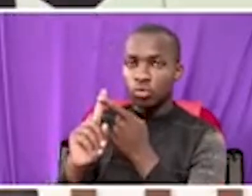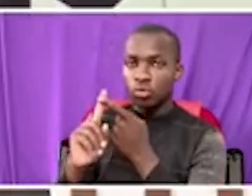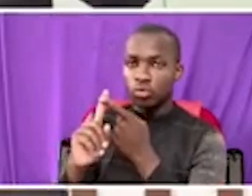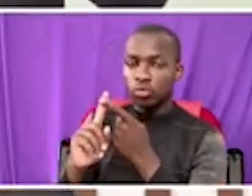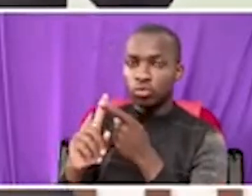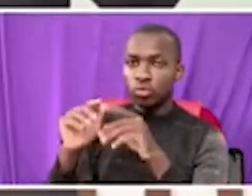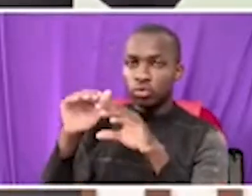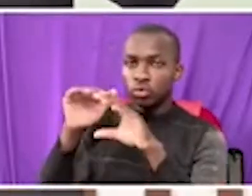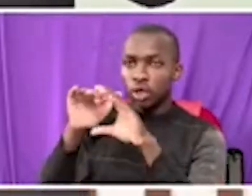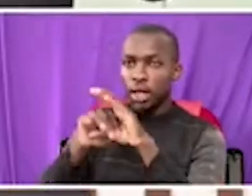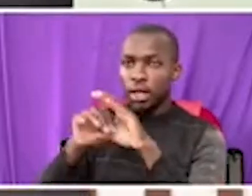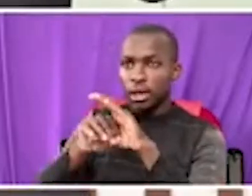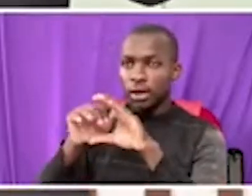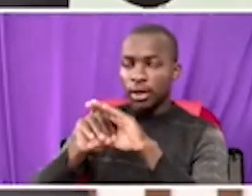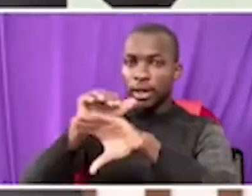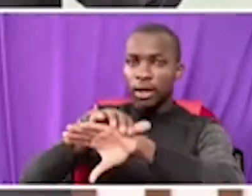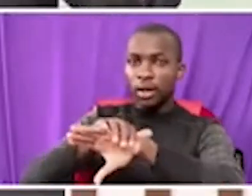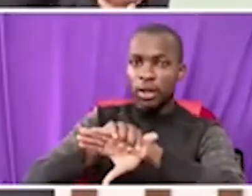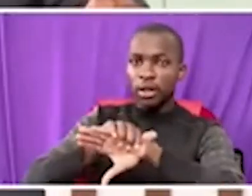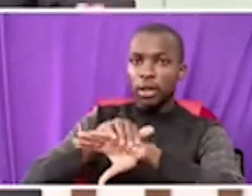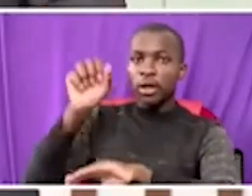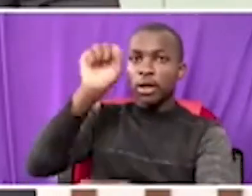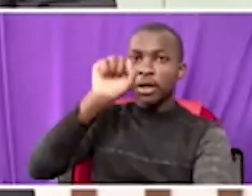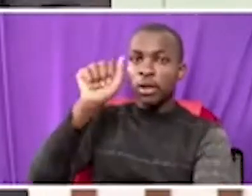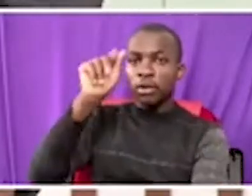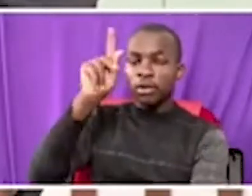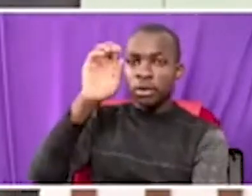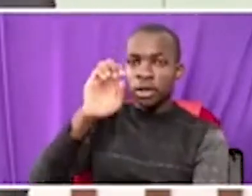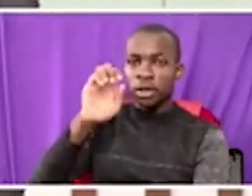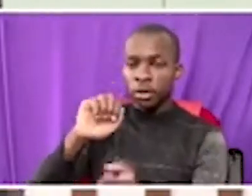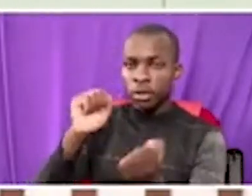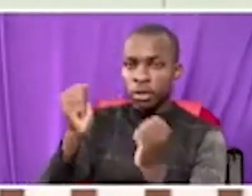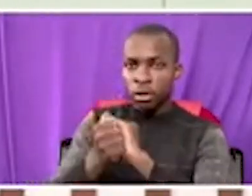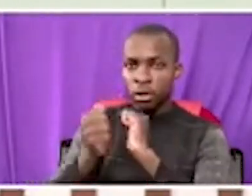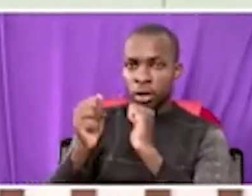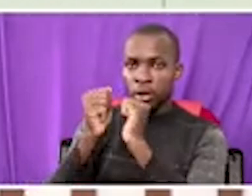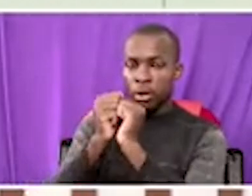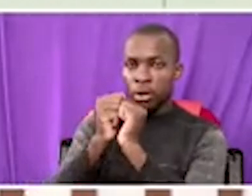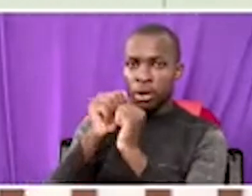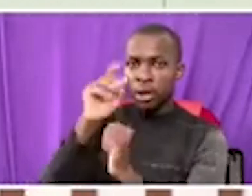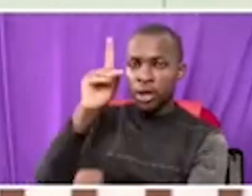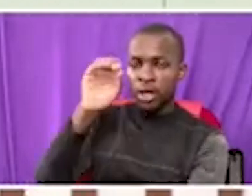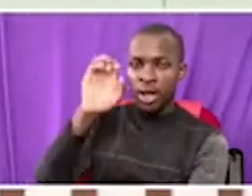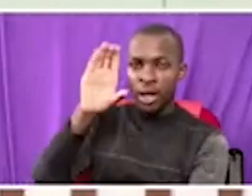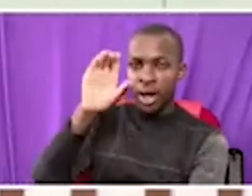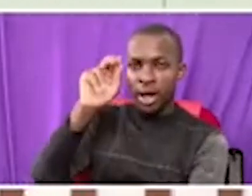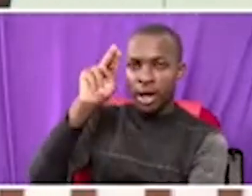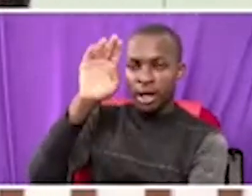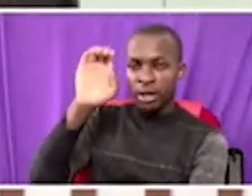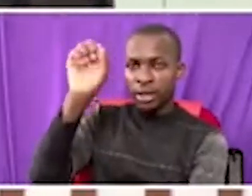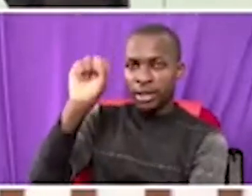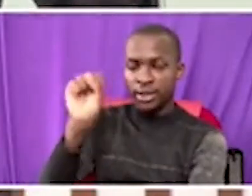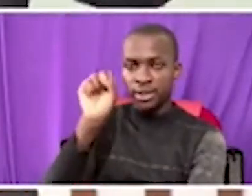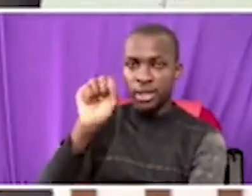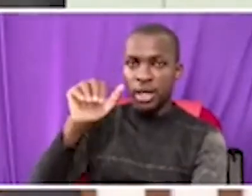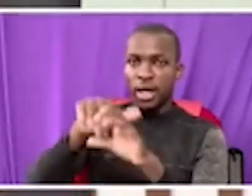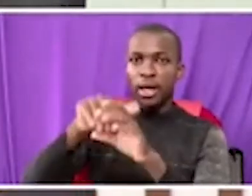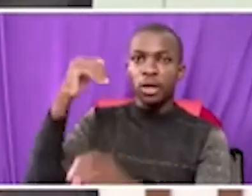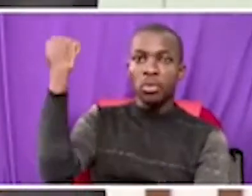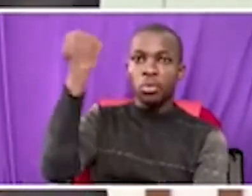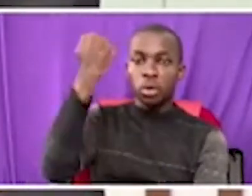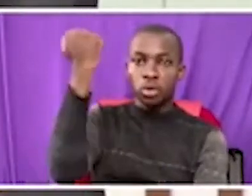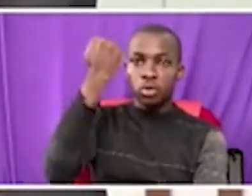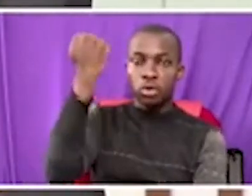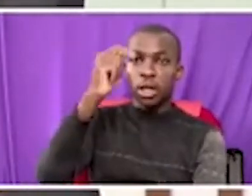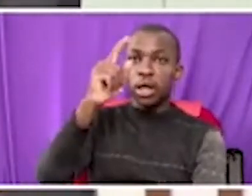In literature, Shakespeare was replaced by Dickens. In politics,